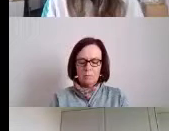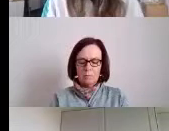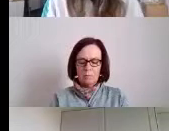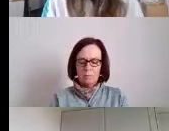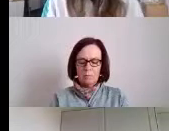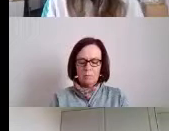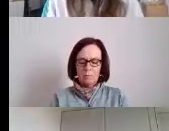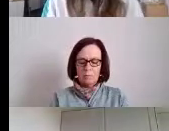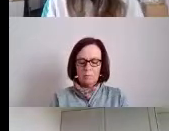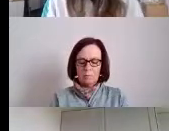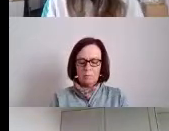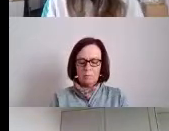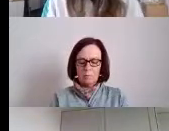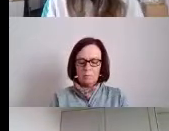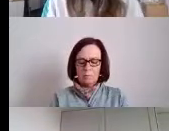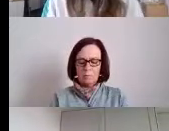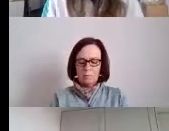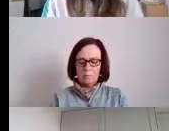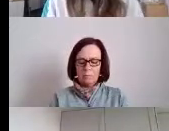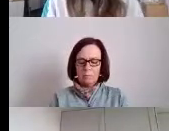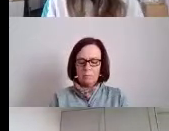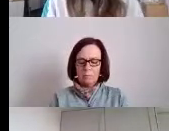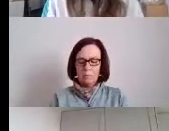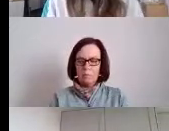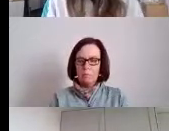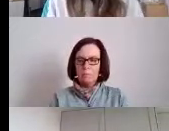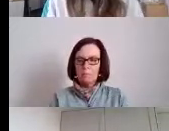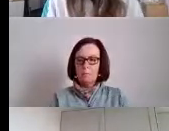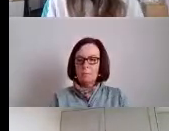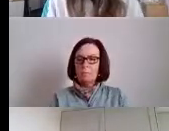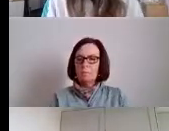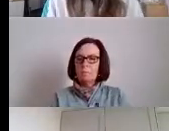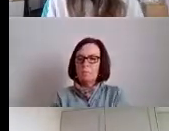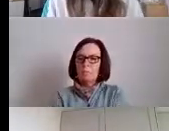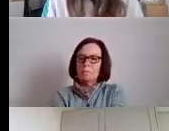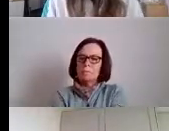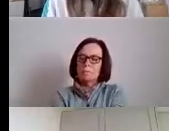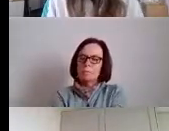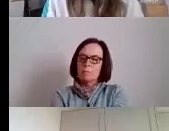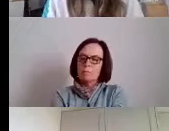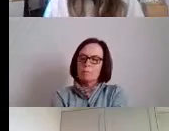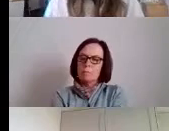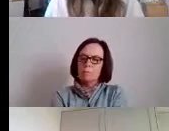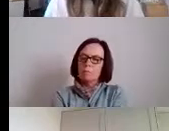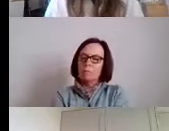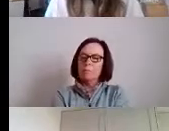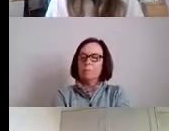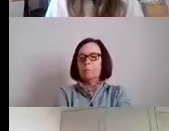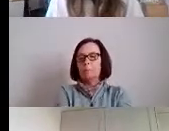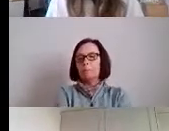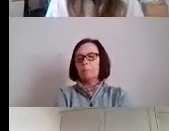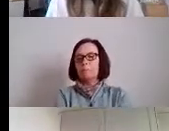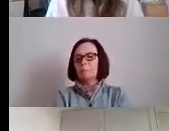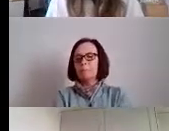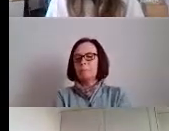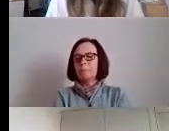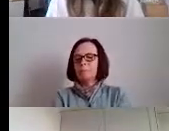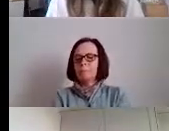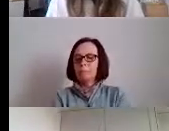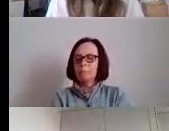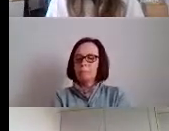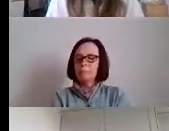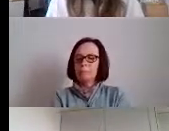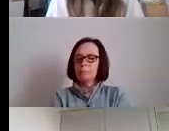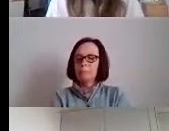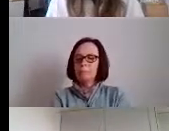areas, with a chance for the networks to meet up collectively a few times a year. However, with the digital activities, members from across all of